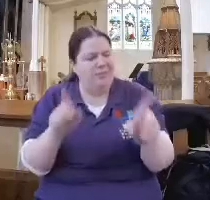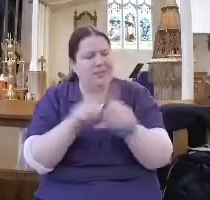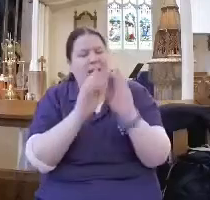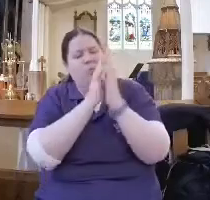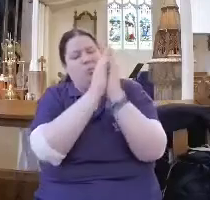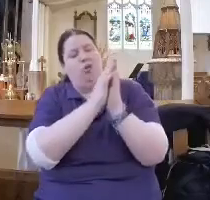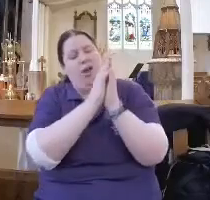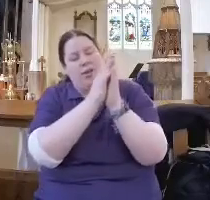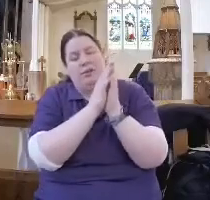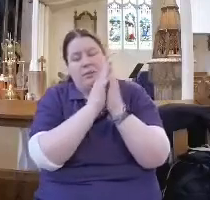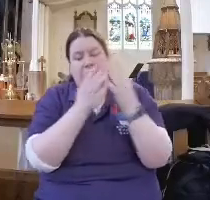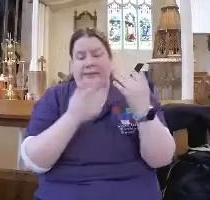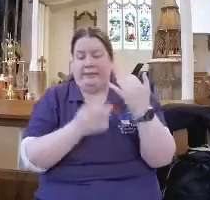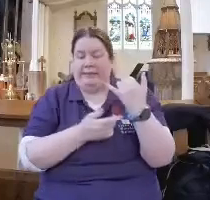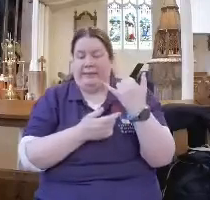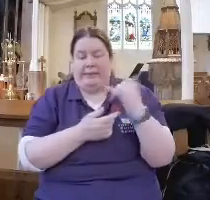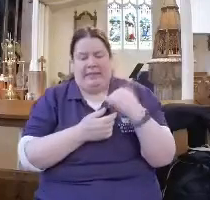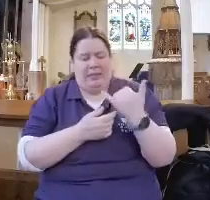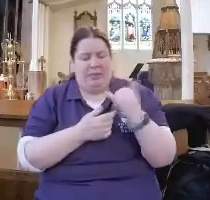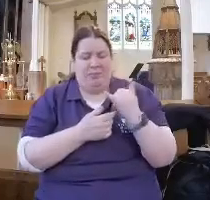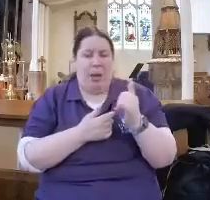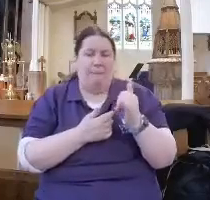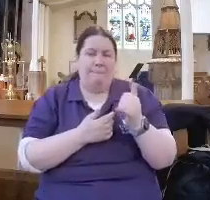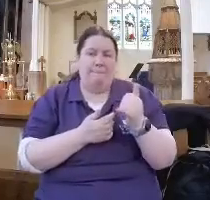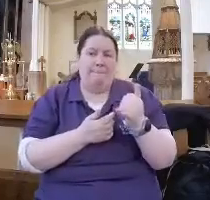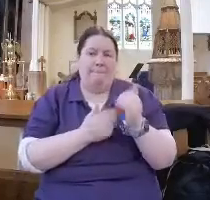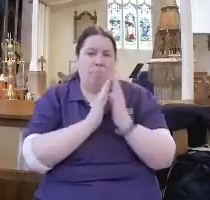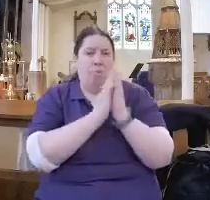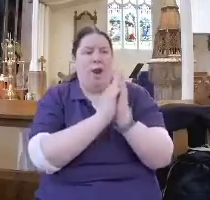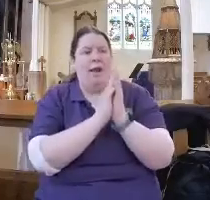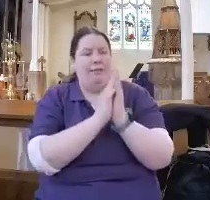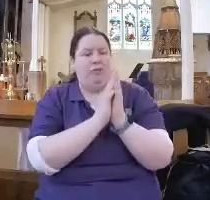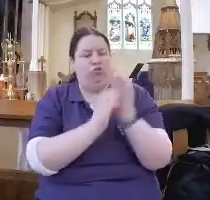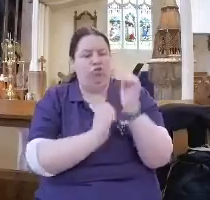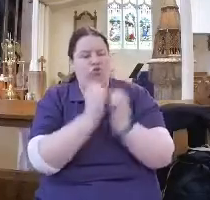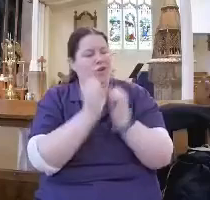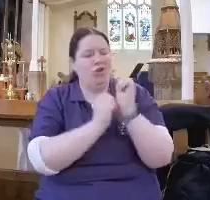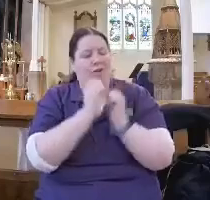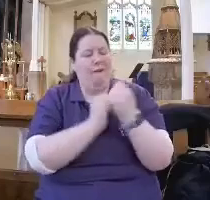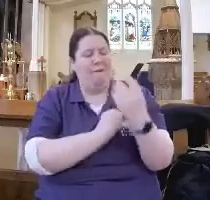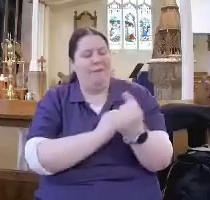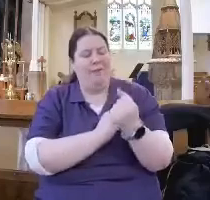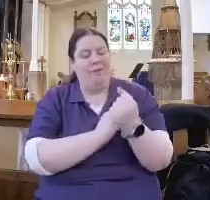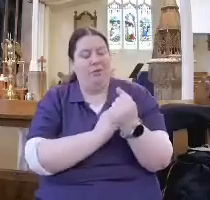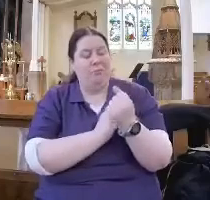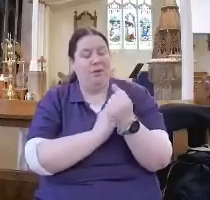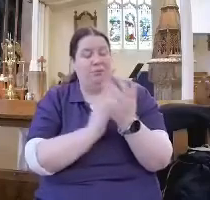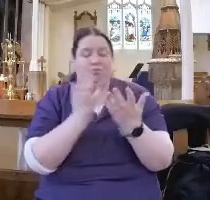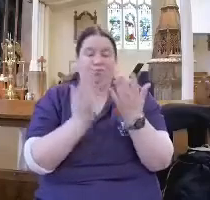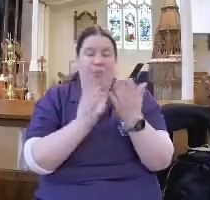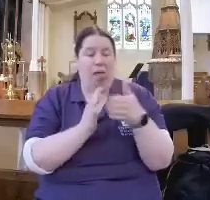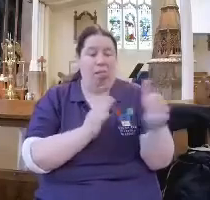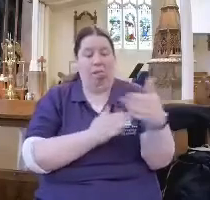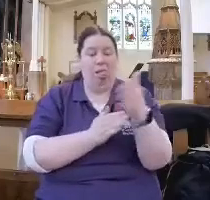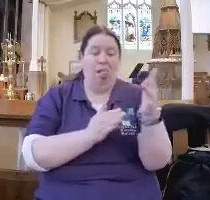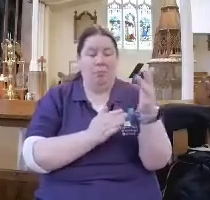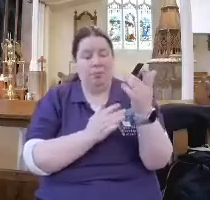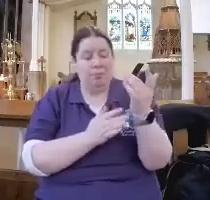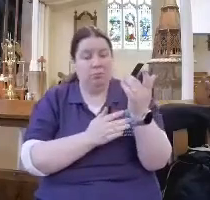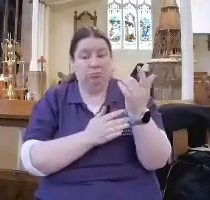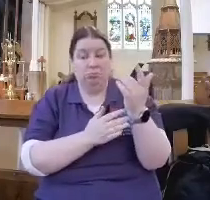Sometimes our prayers can be a bit sort of wobbly when we pray. But again, you can give yourself a structure to